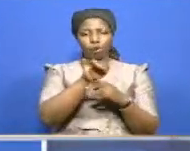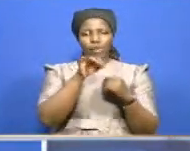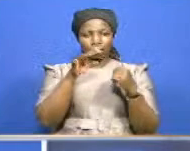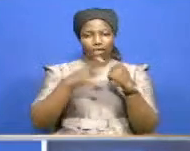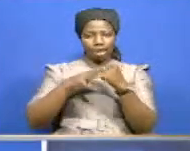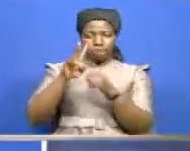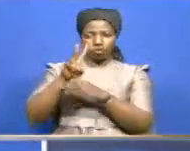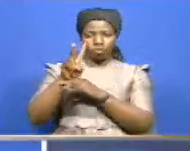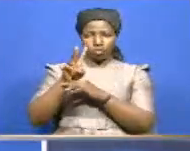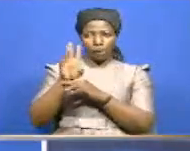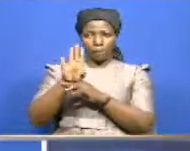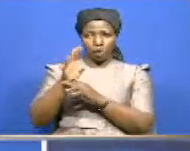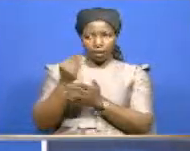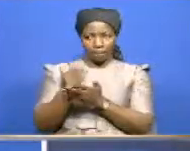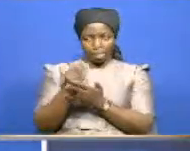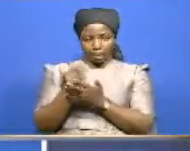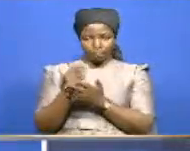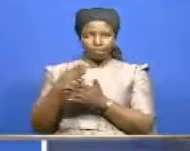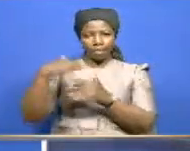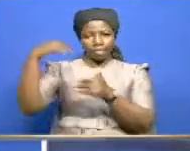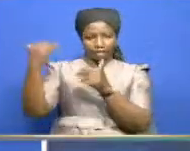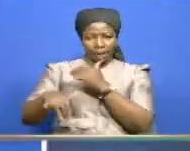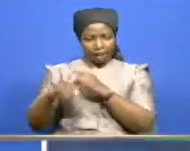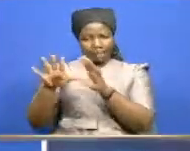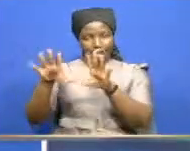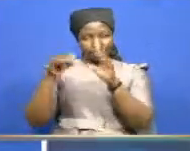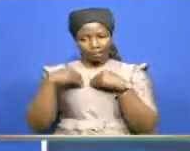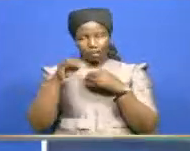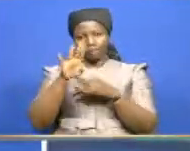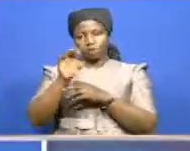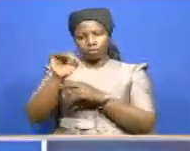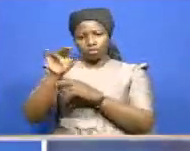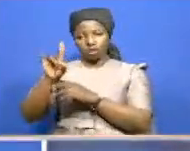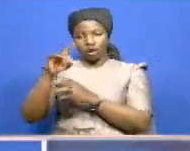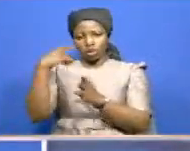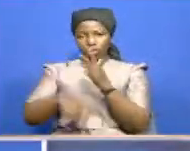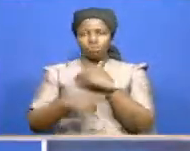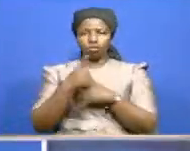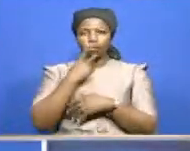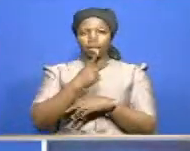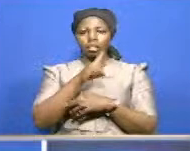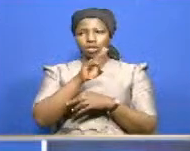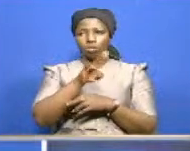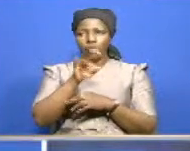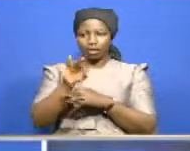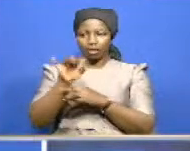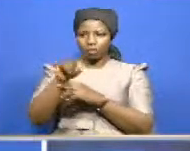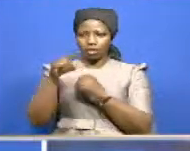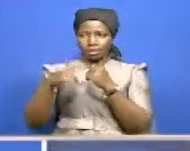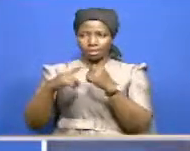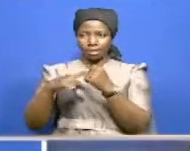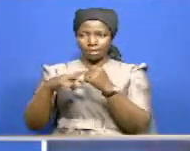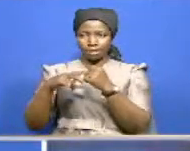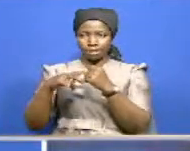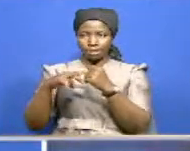364.92 billion shillings. In the end, however, it accepted bonds worth 223.67 billion shillings,